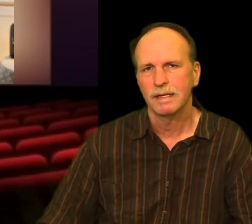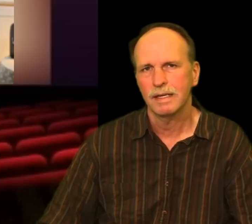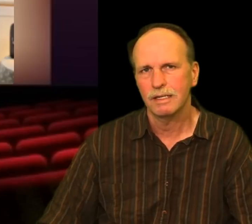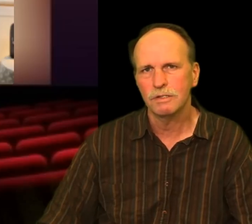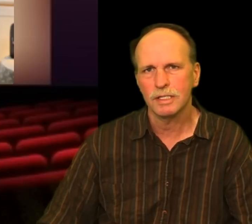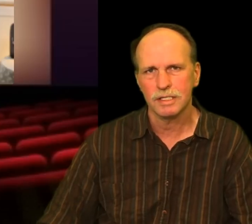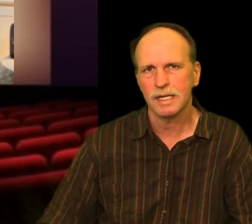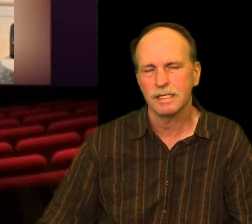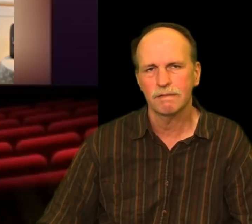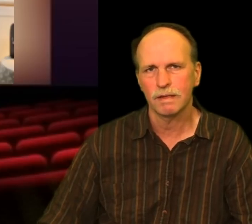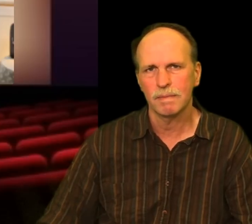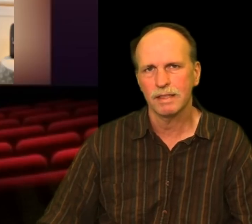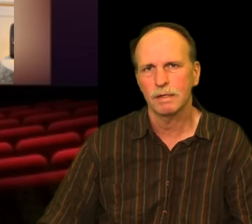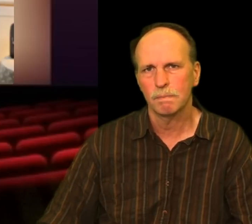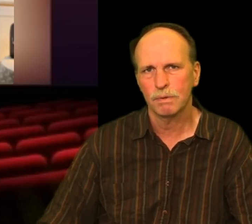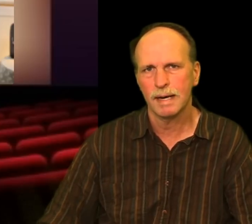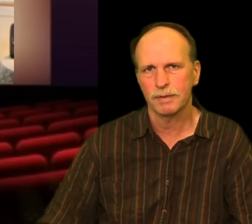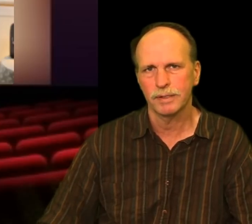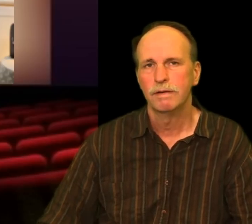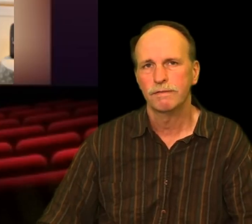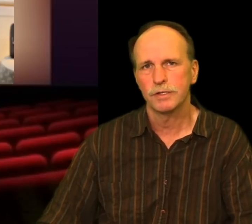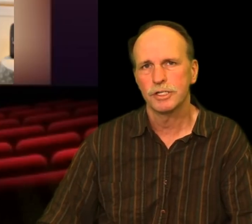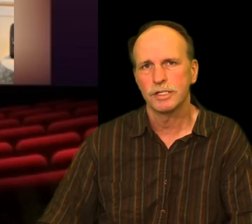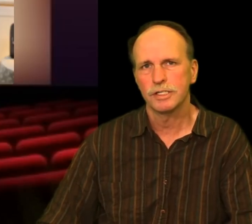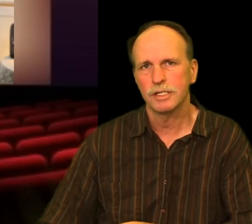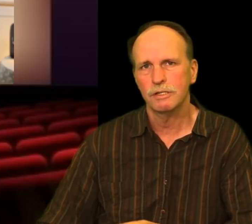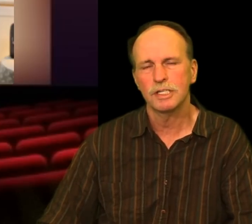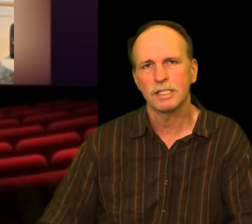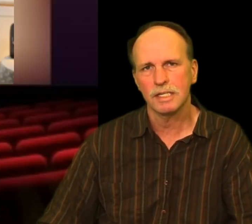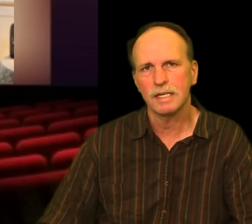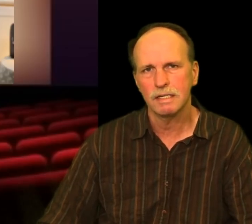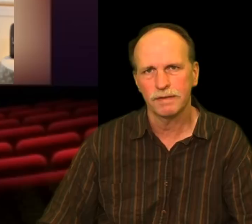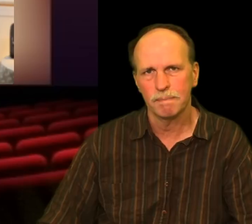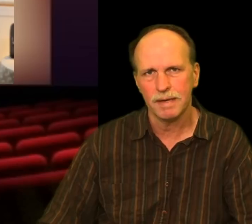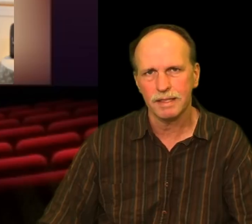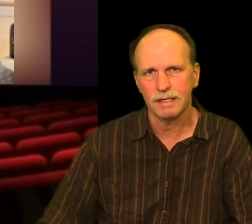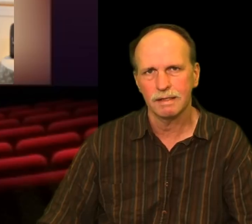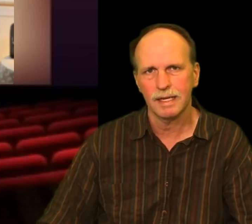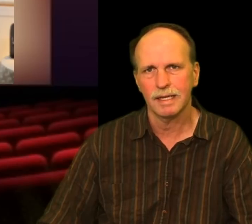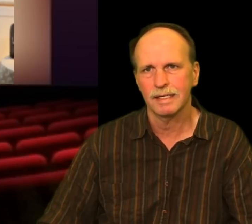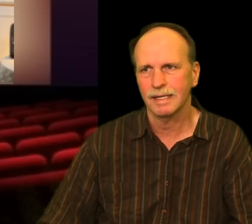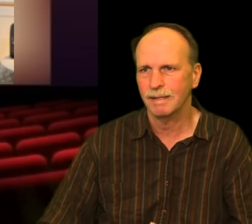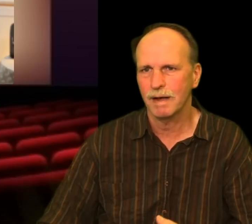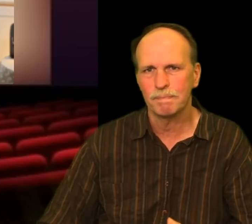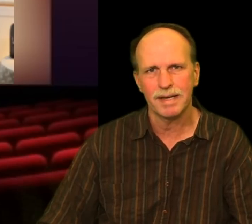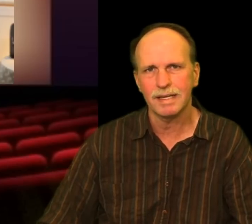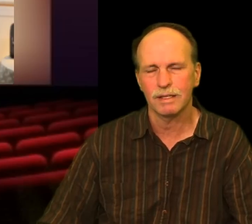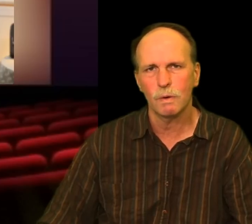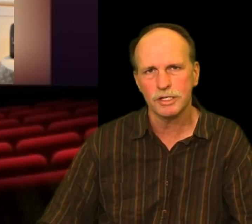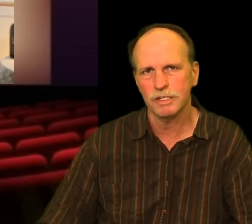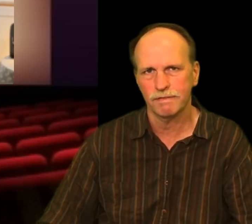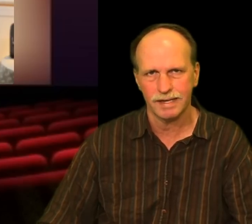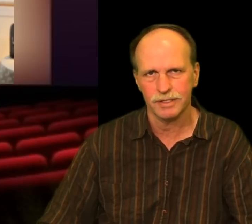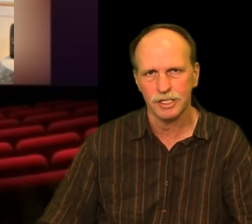method and using the scientific method properly versus using the scientific method and a begging